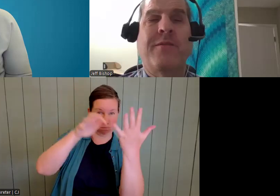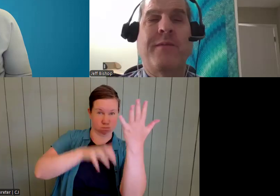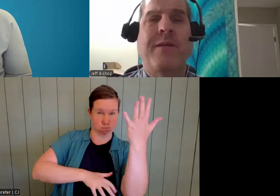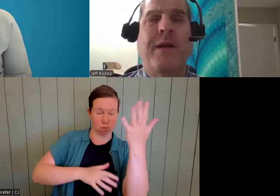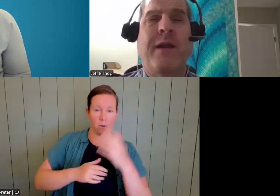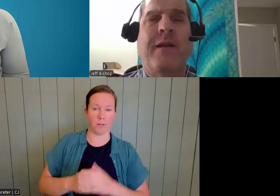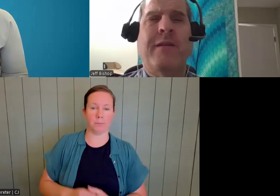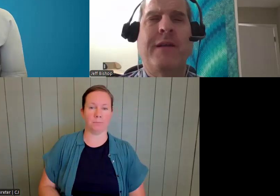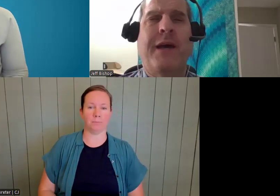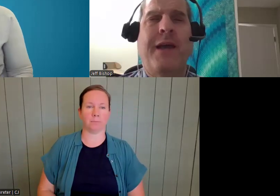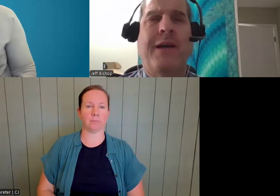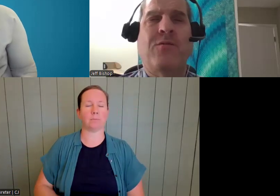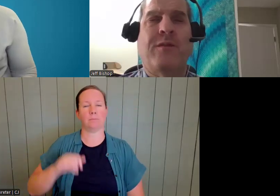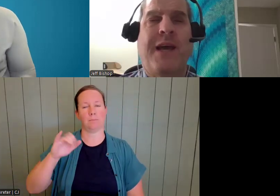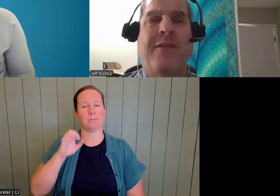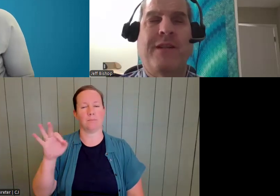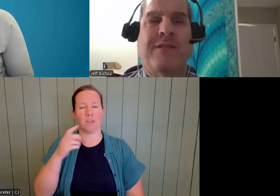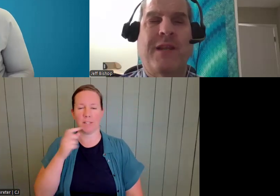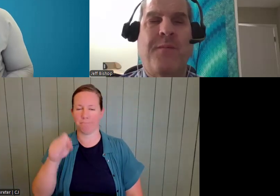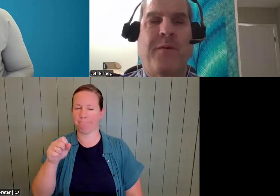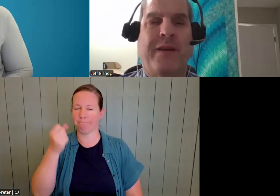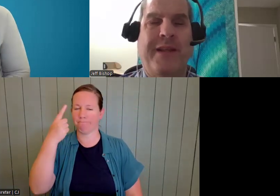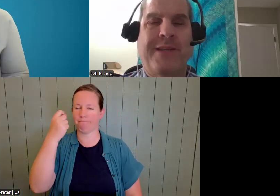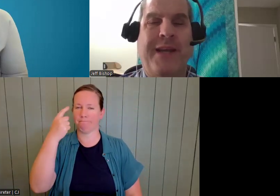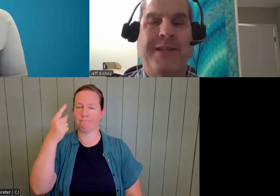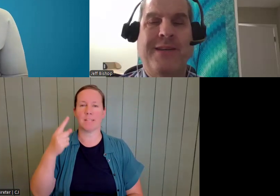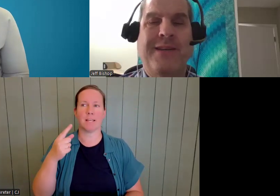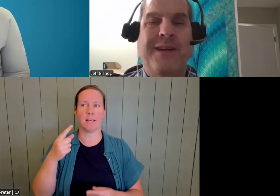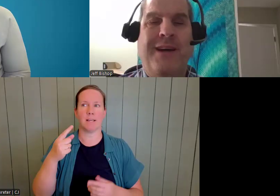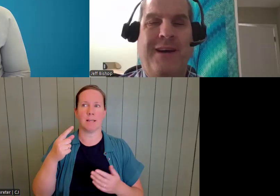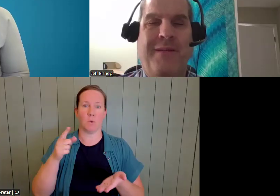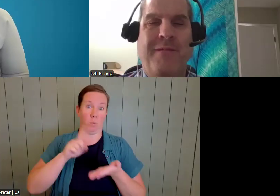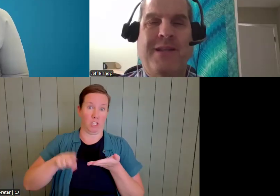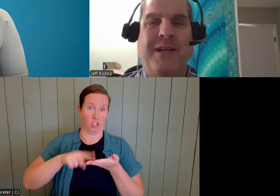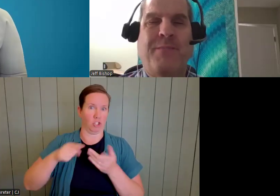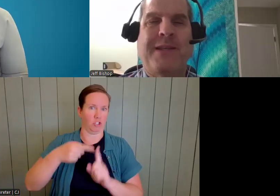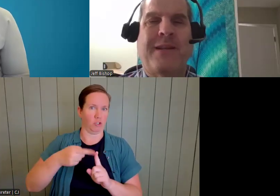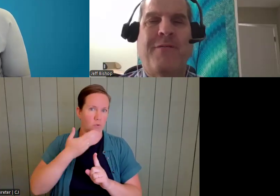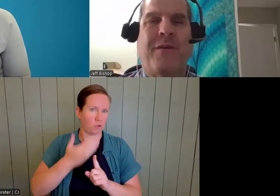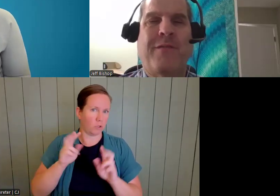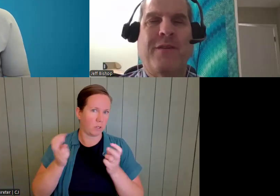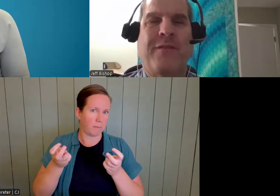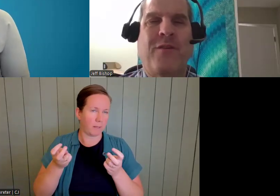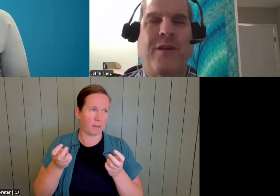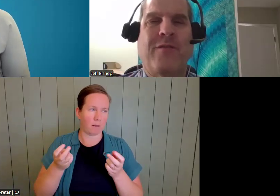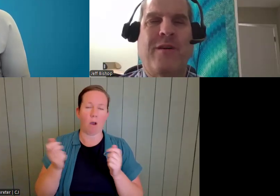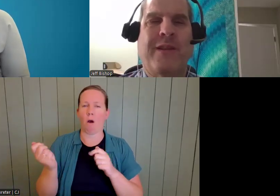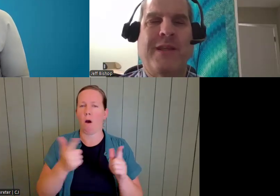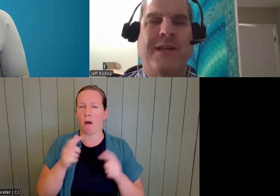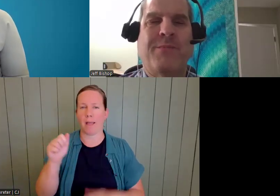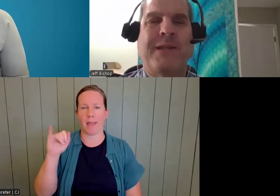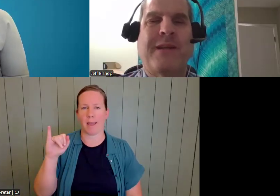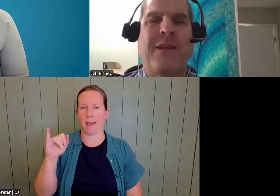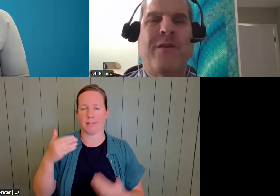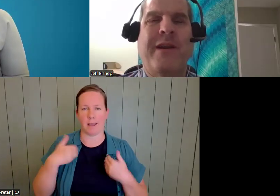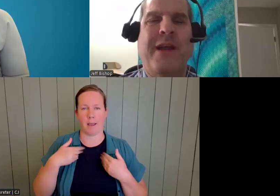research. And all the AI tools have this capability these days. It's basically for those of you that don't know what